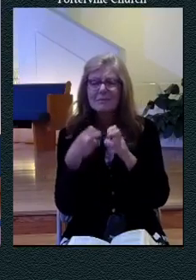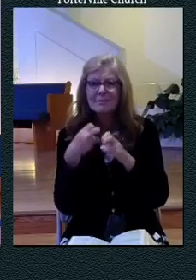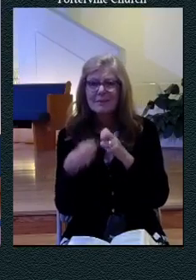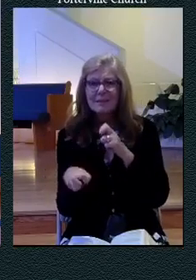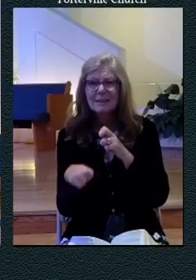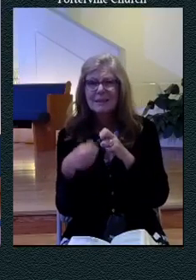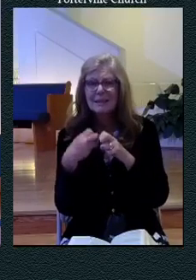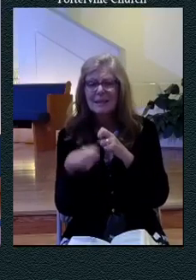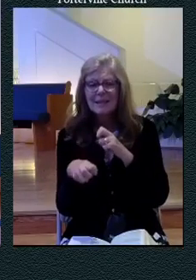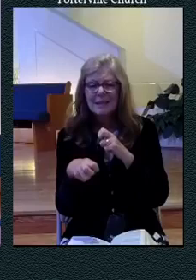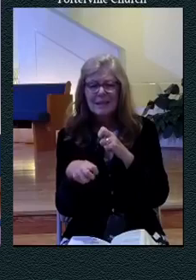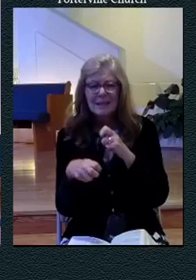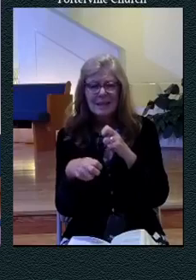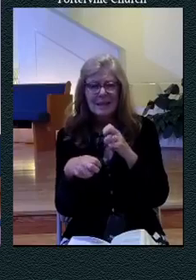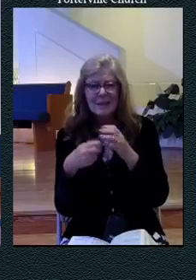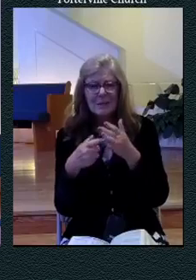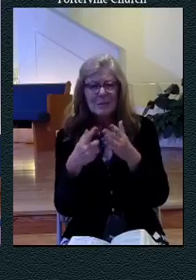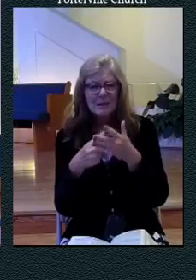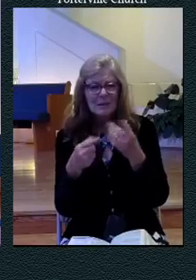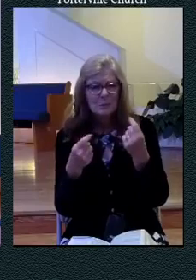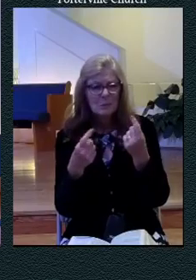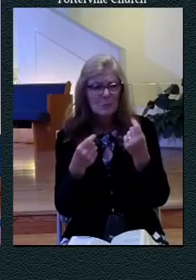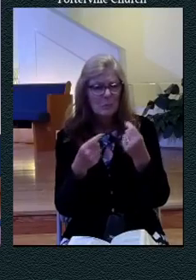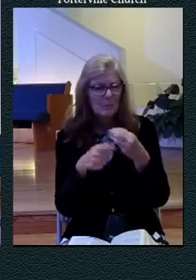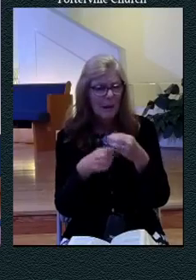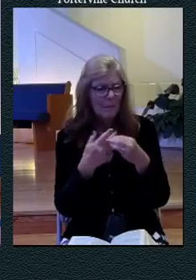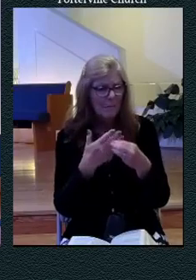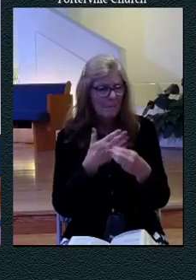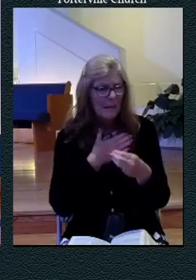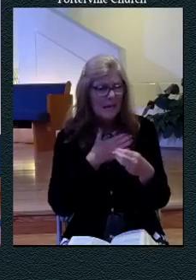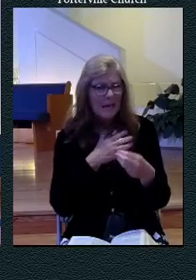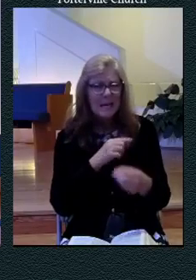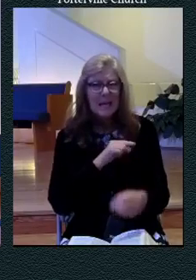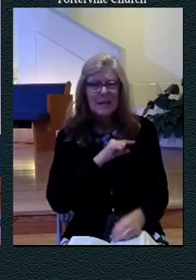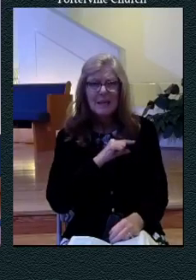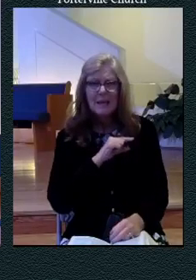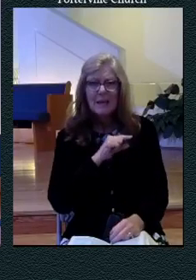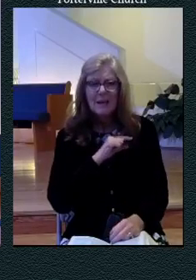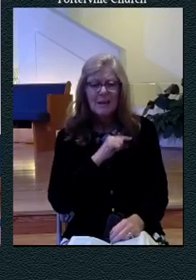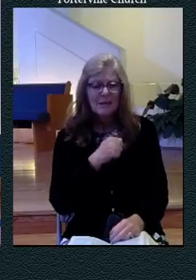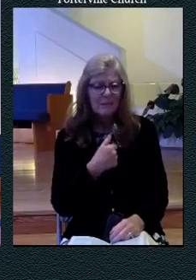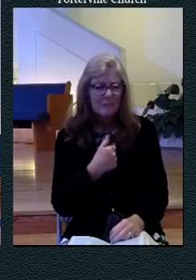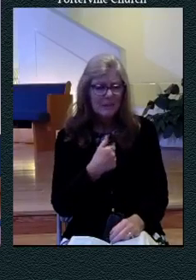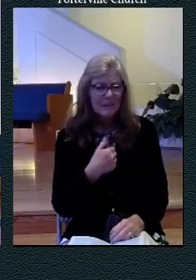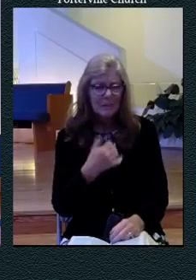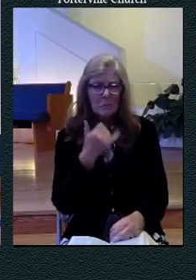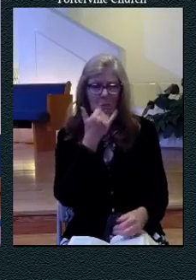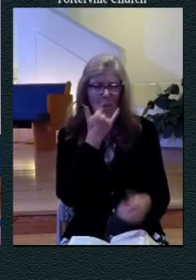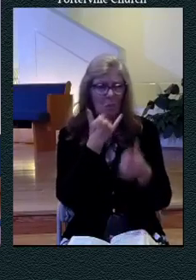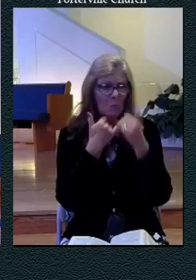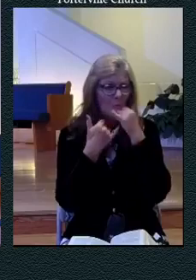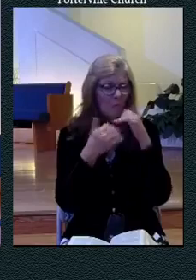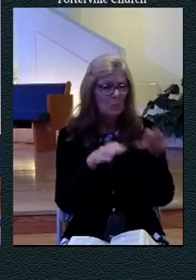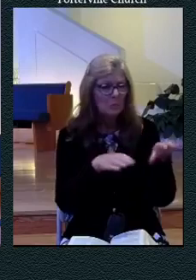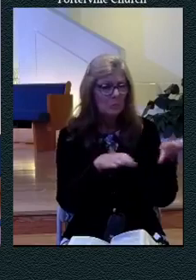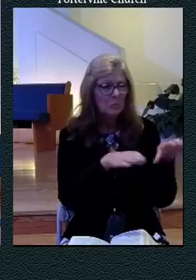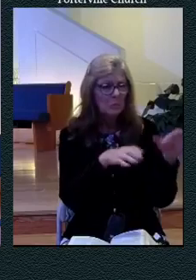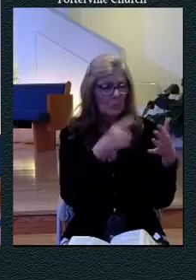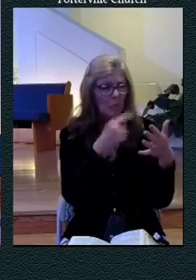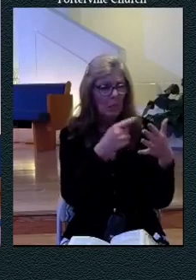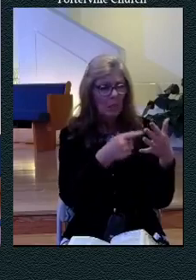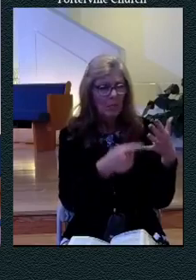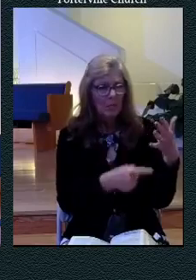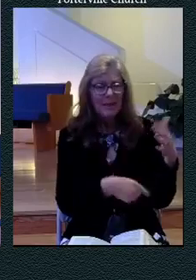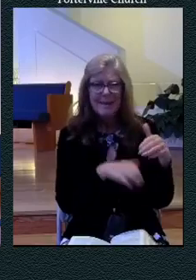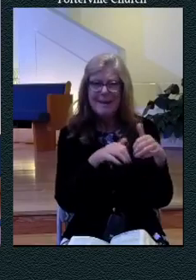this sense of, well, no, I've been so wrong here and there and in that other instance, and how can